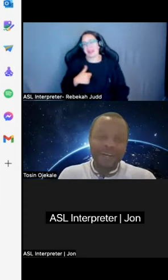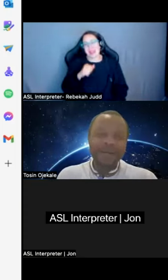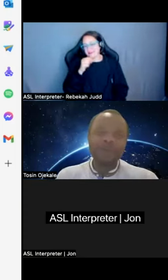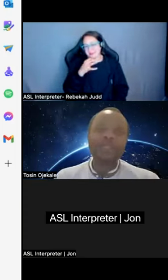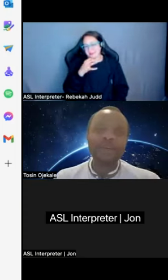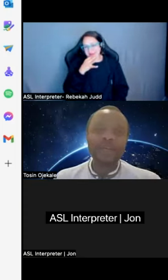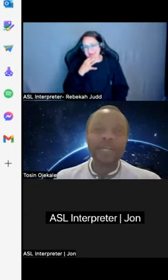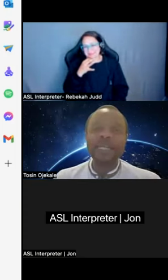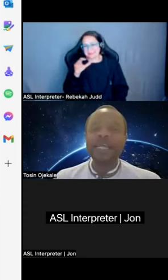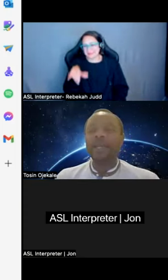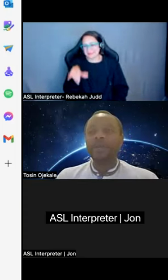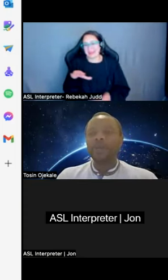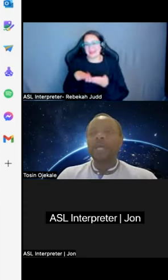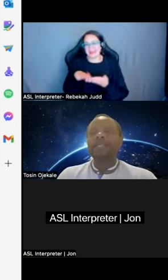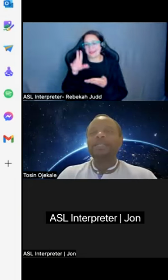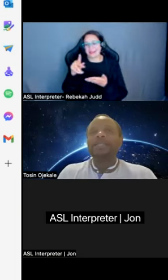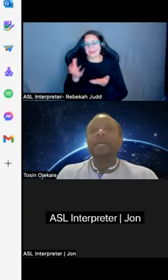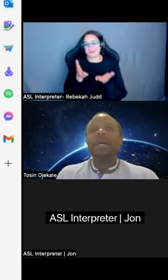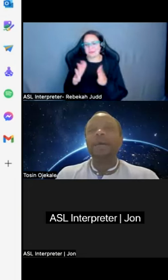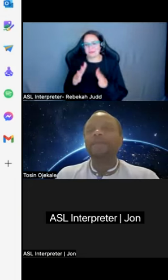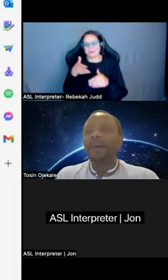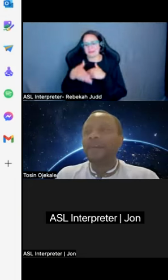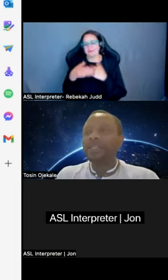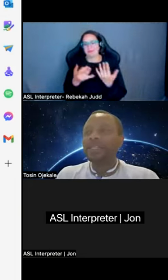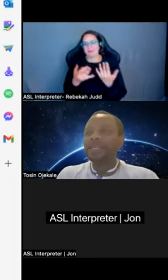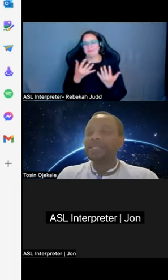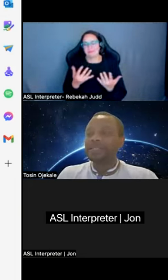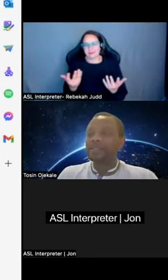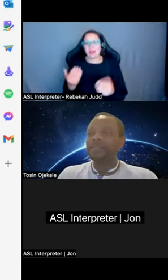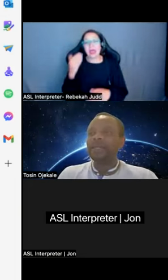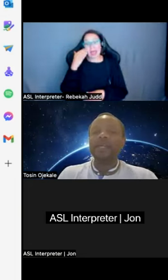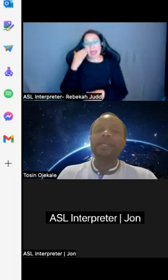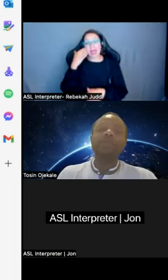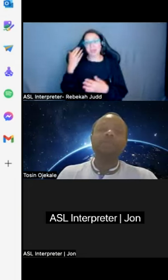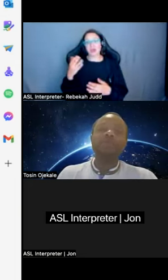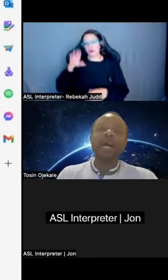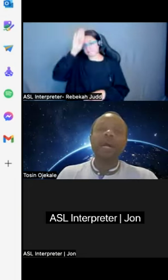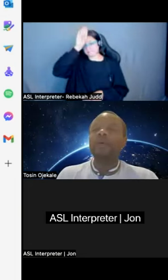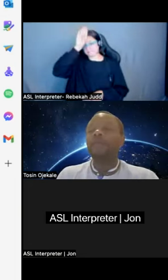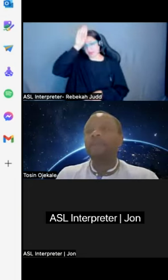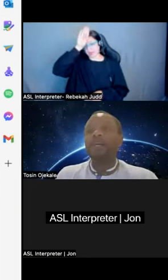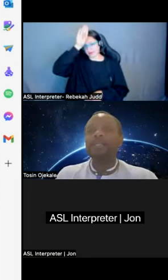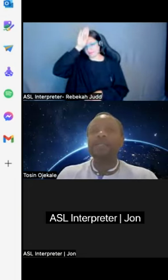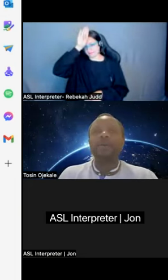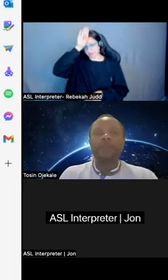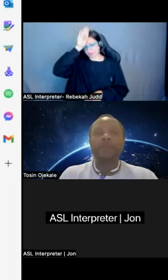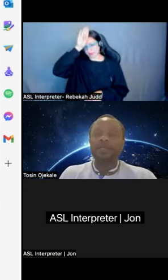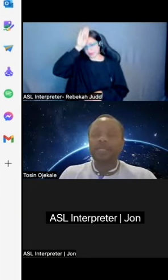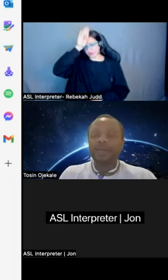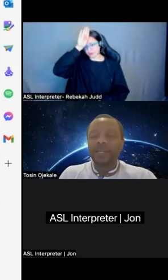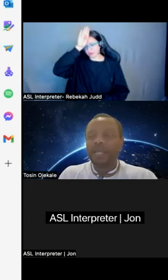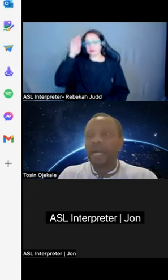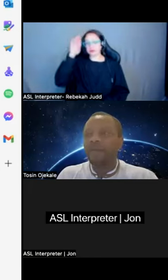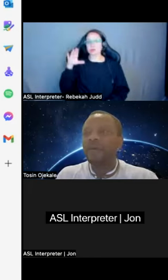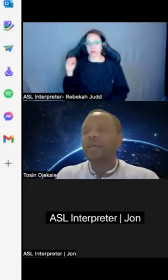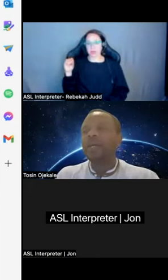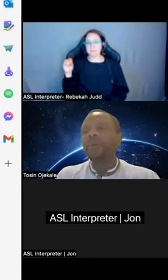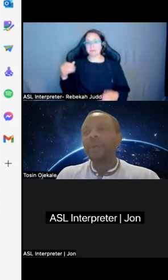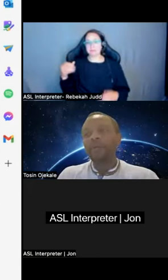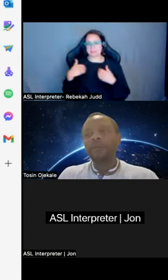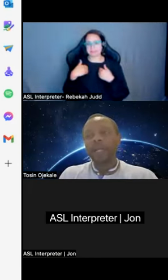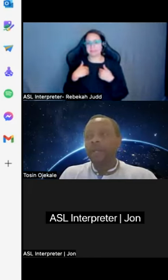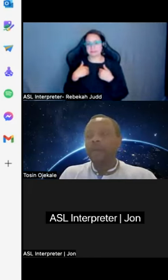before, but definitely I know that firefighters definitely would have, or firefighting companies definitely have